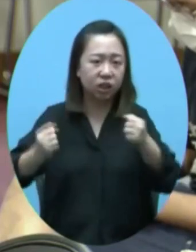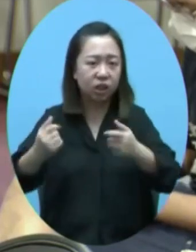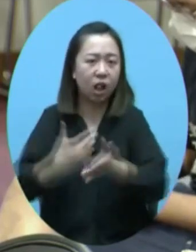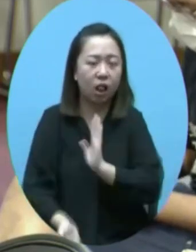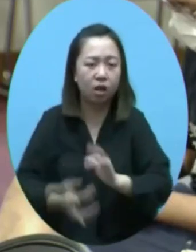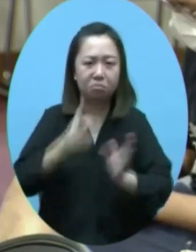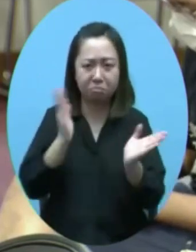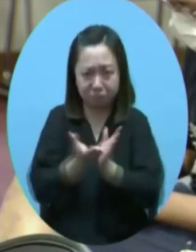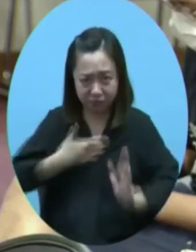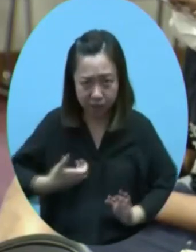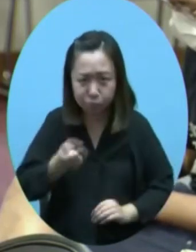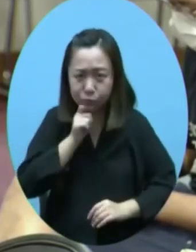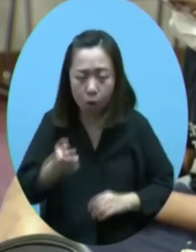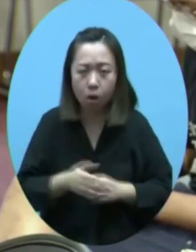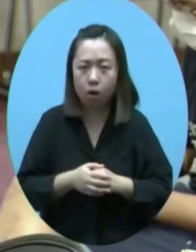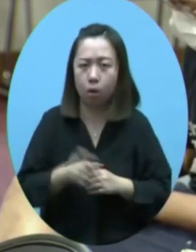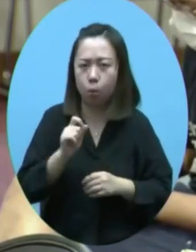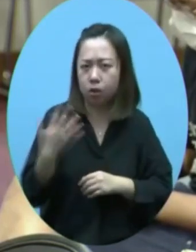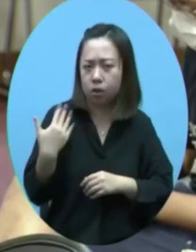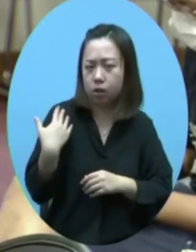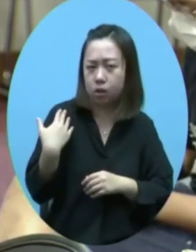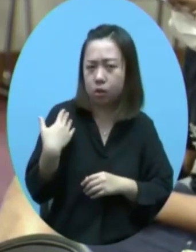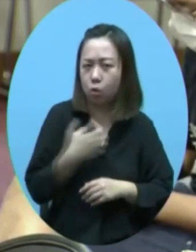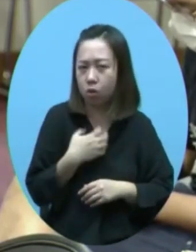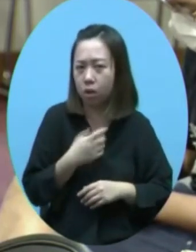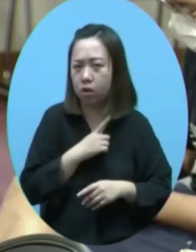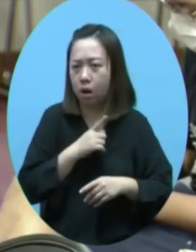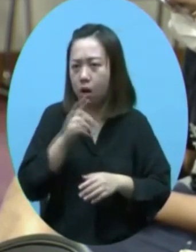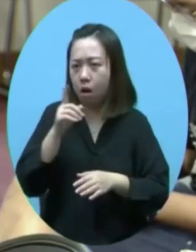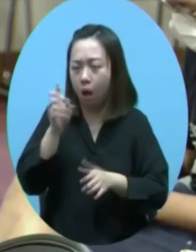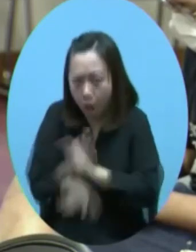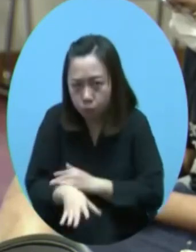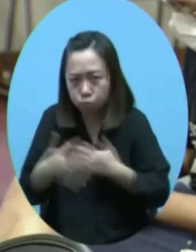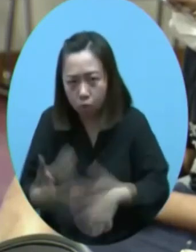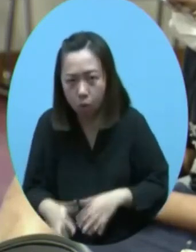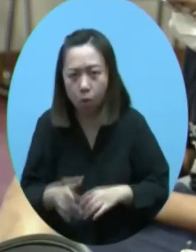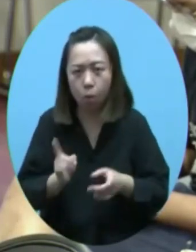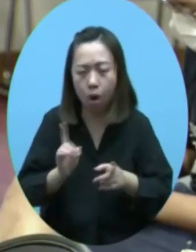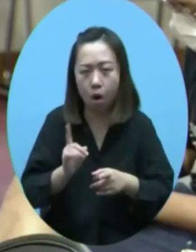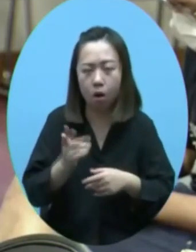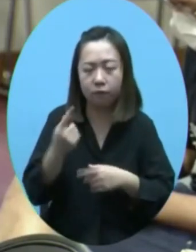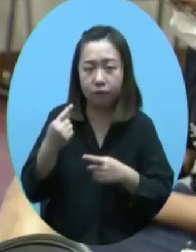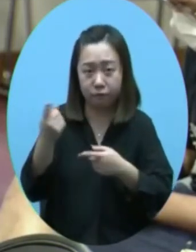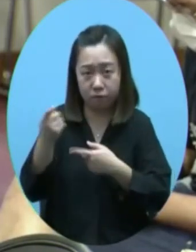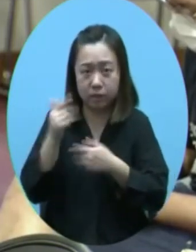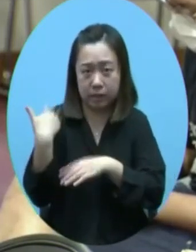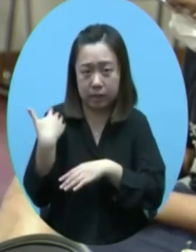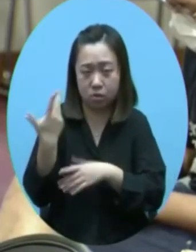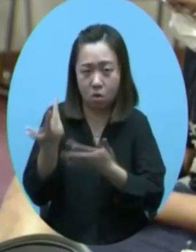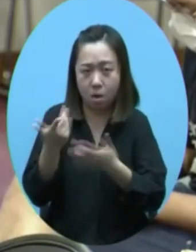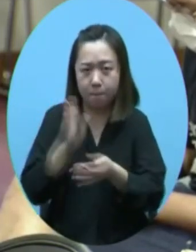for terms of the pilots have been confirmed, do you see that you have missed out,